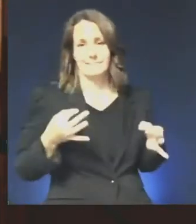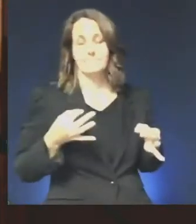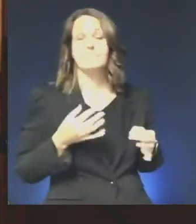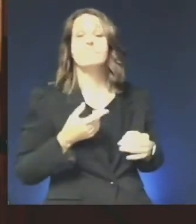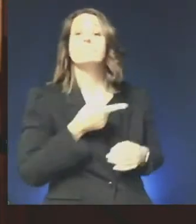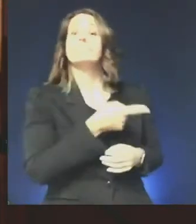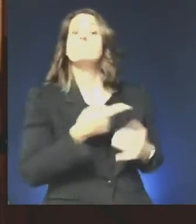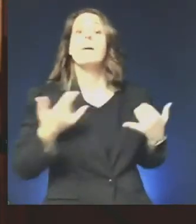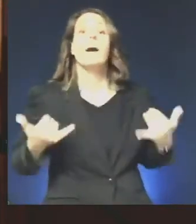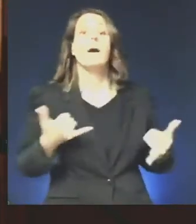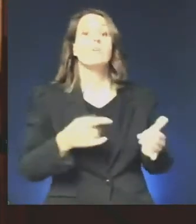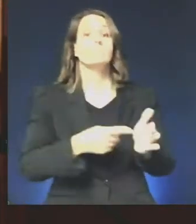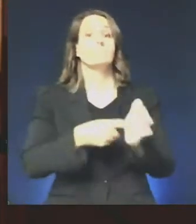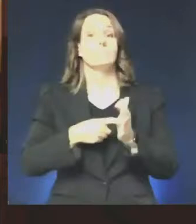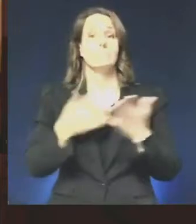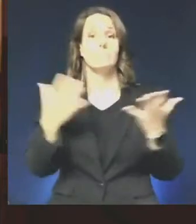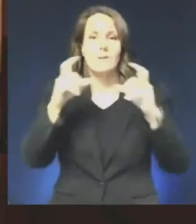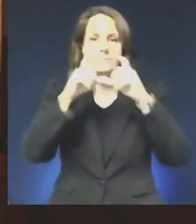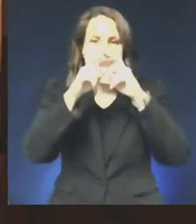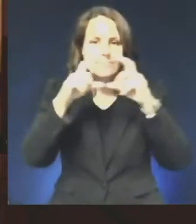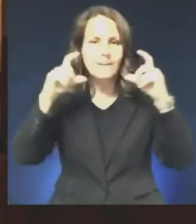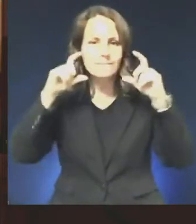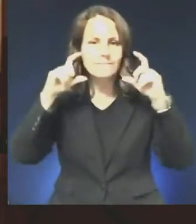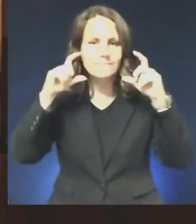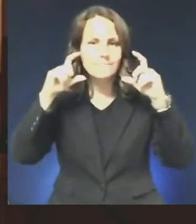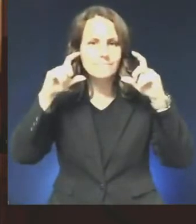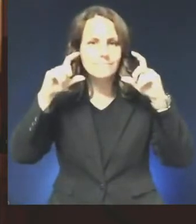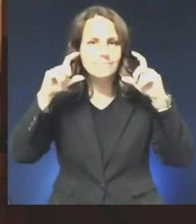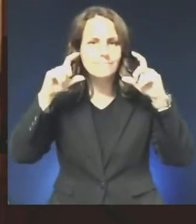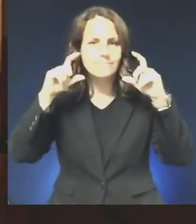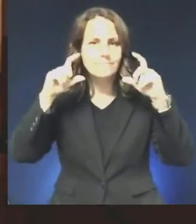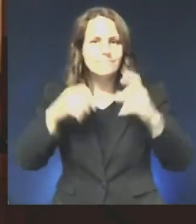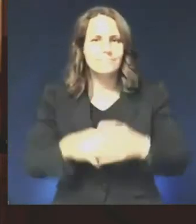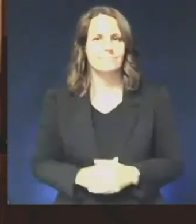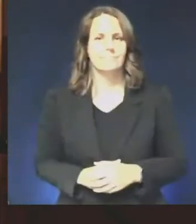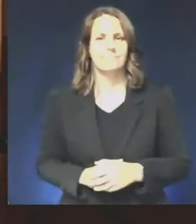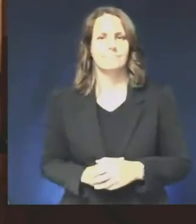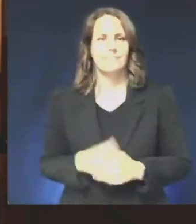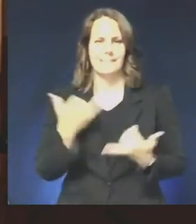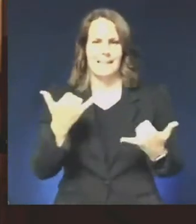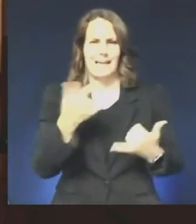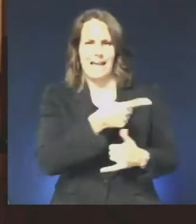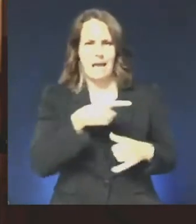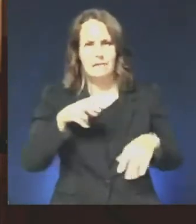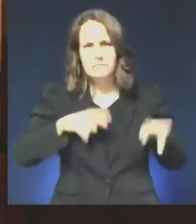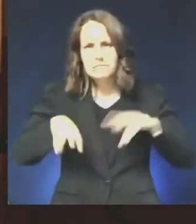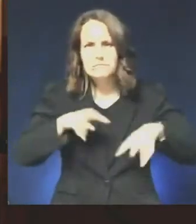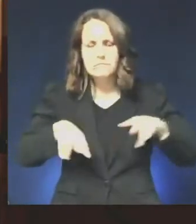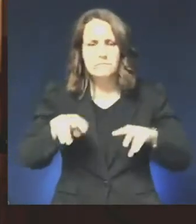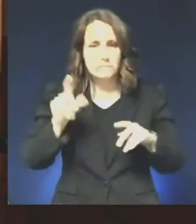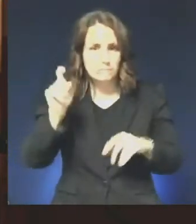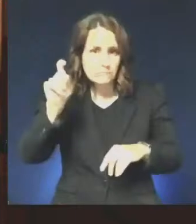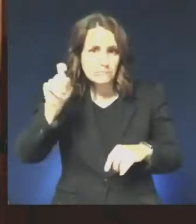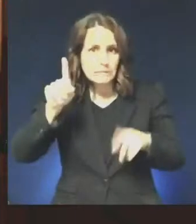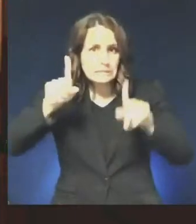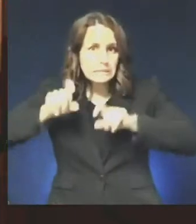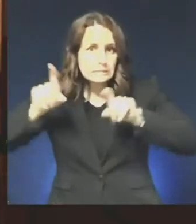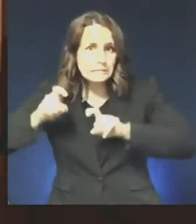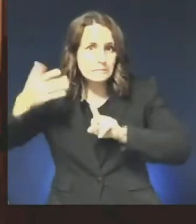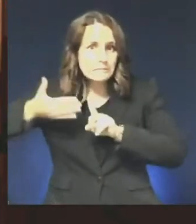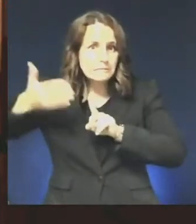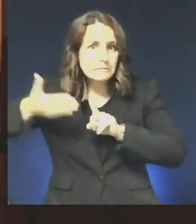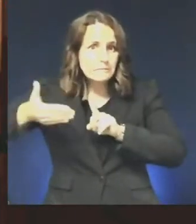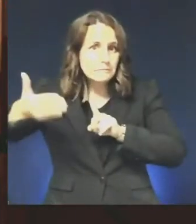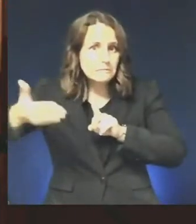for testing. And the university did a fabulous job last year of, after an initial surge of